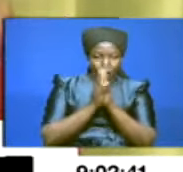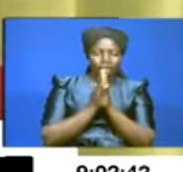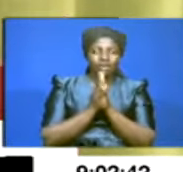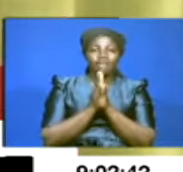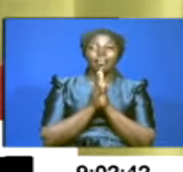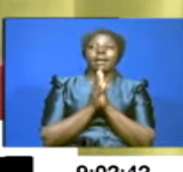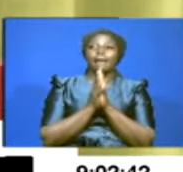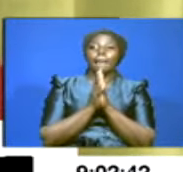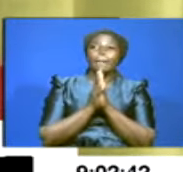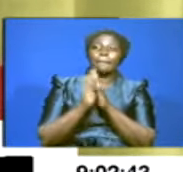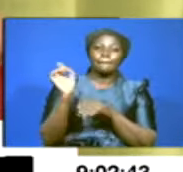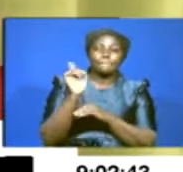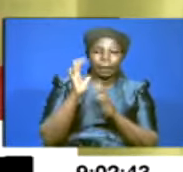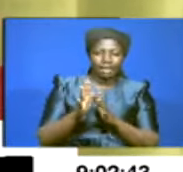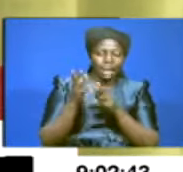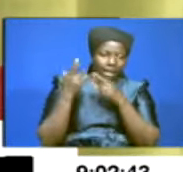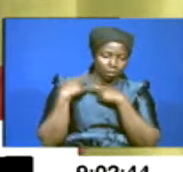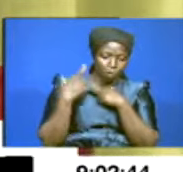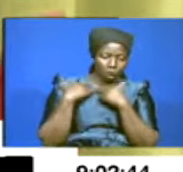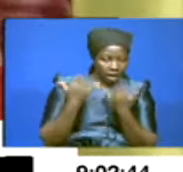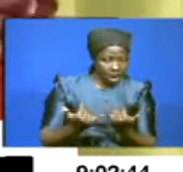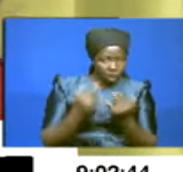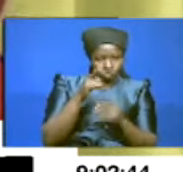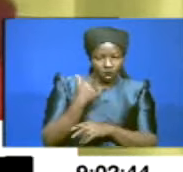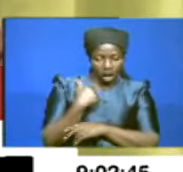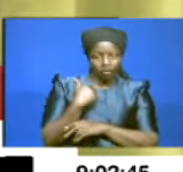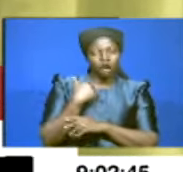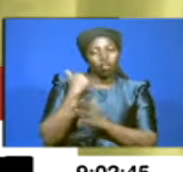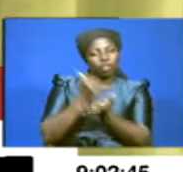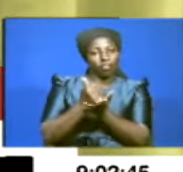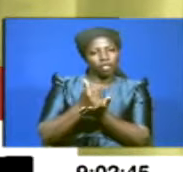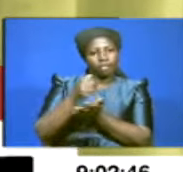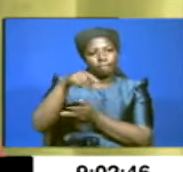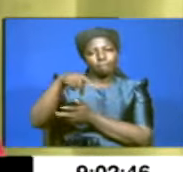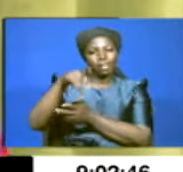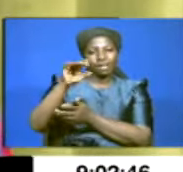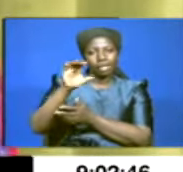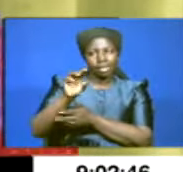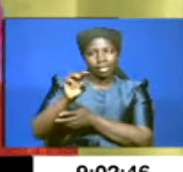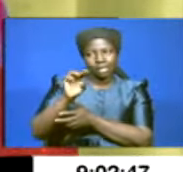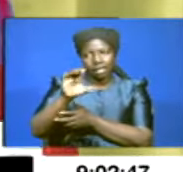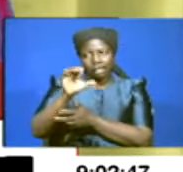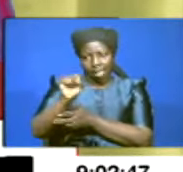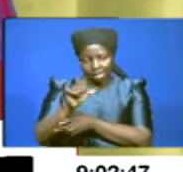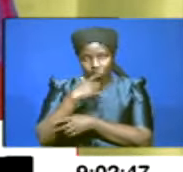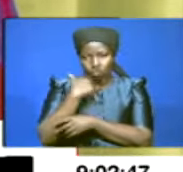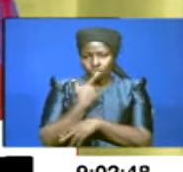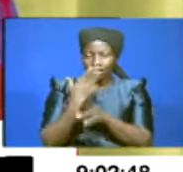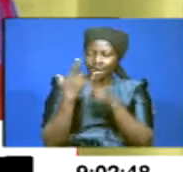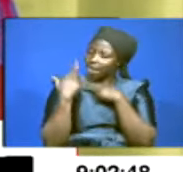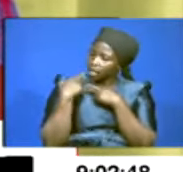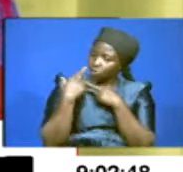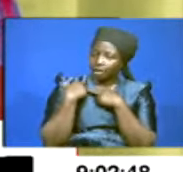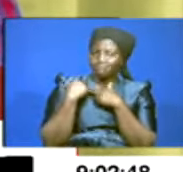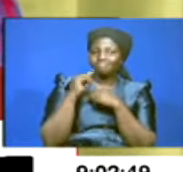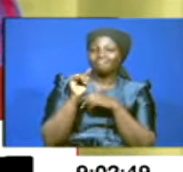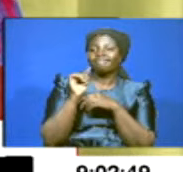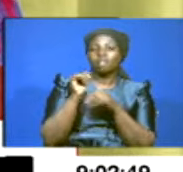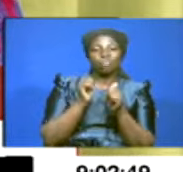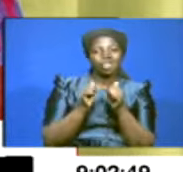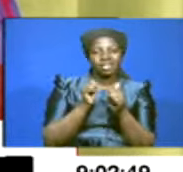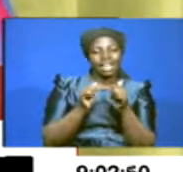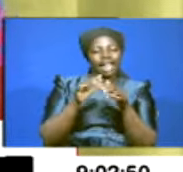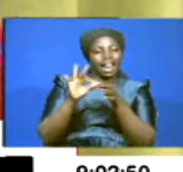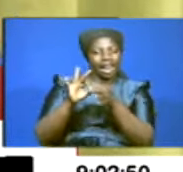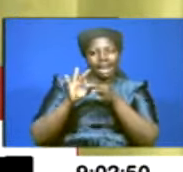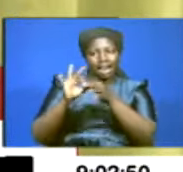an office of the Prime Cabinet Secretary whose responsibility will be largely the